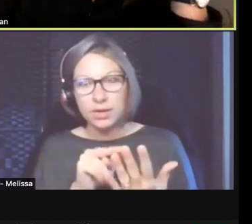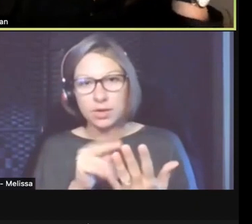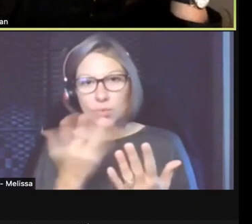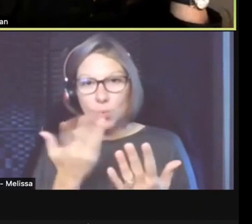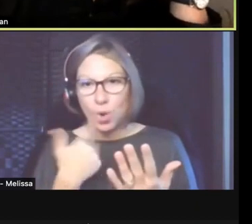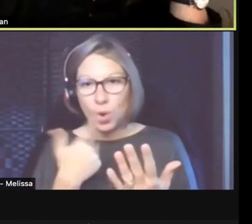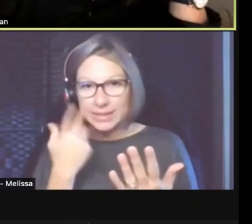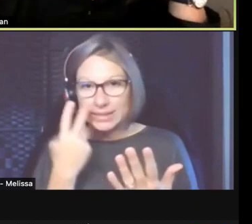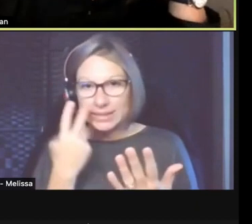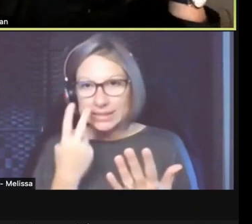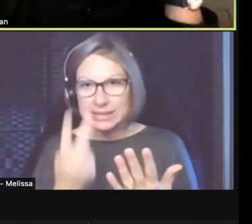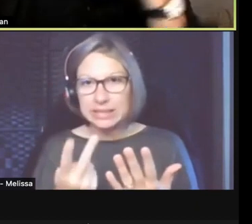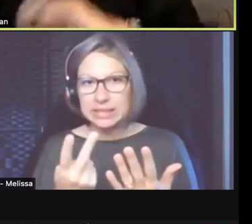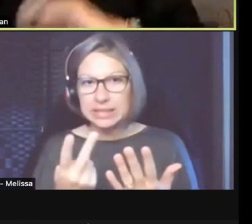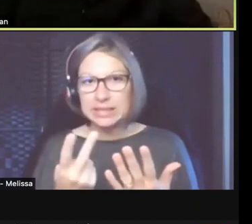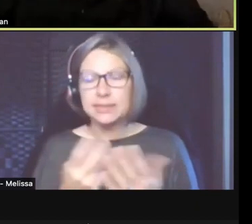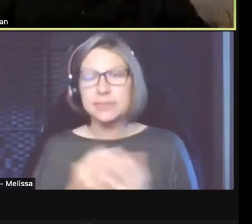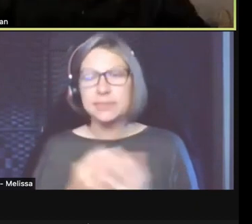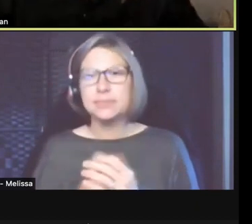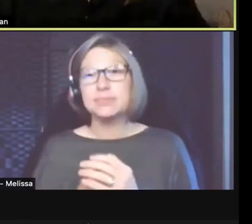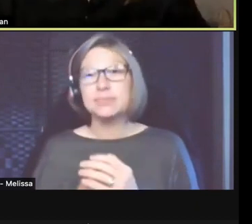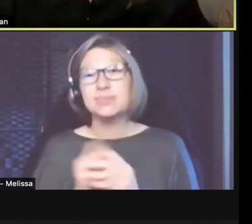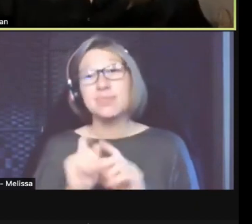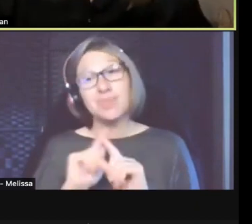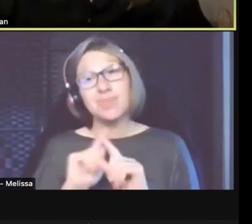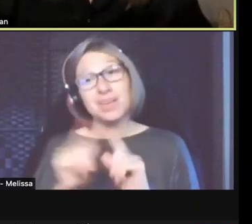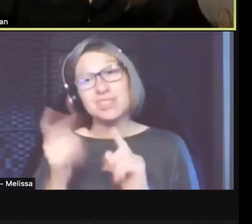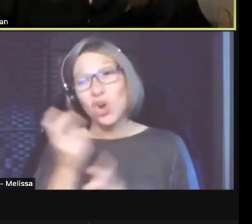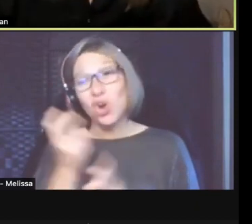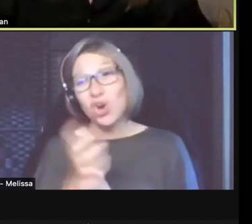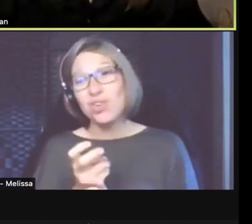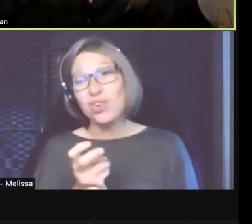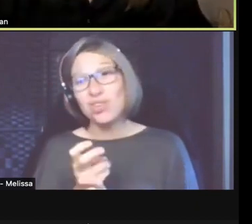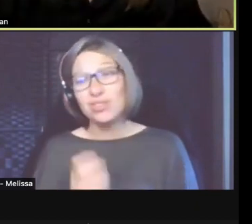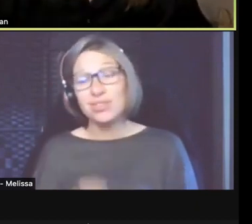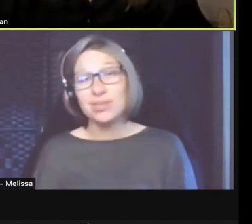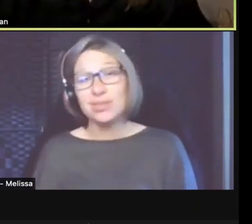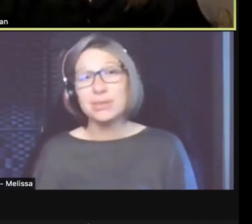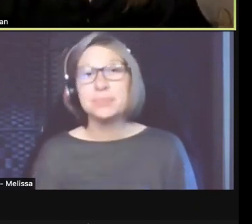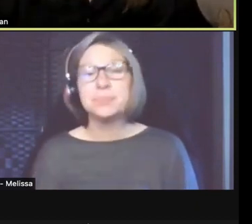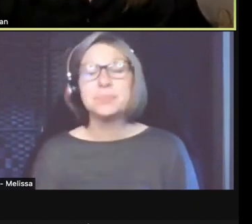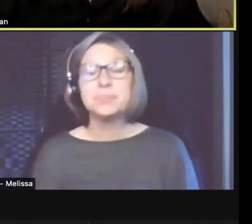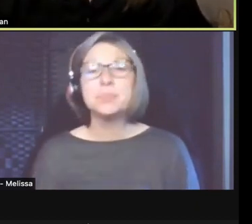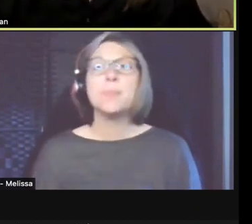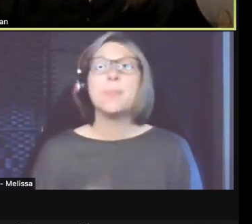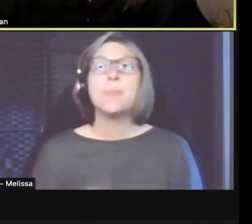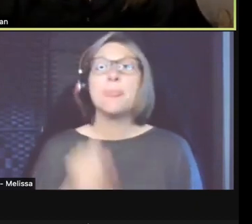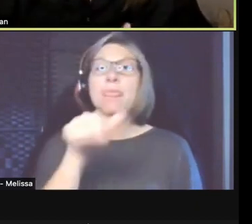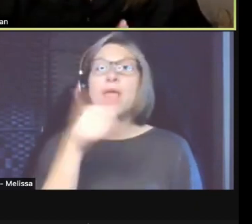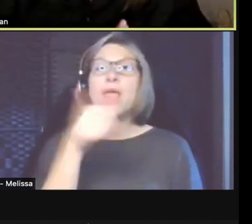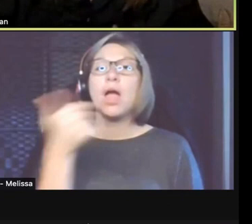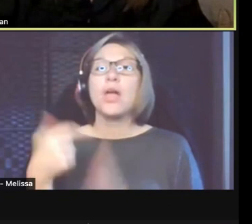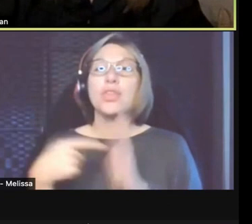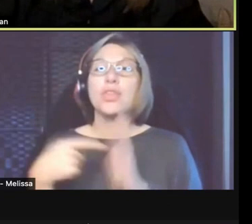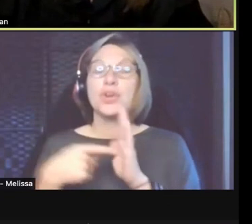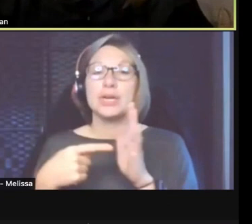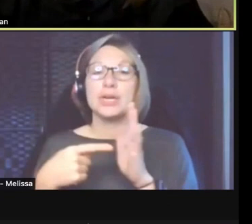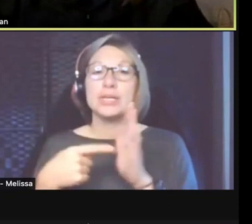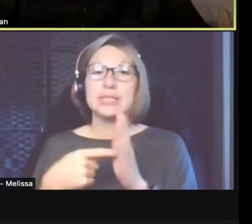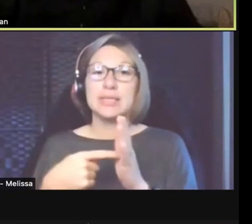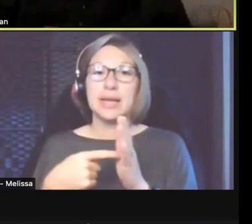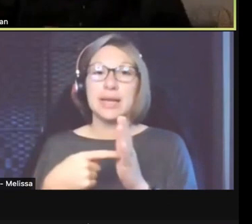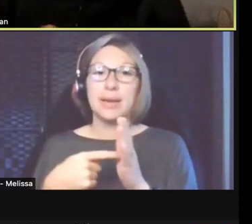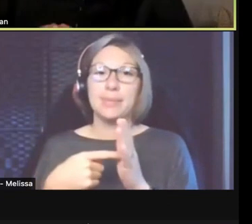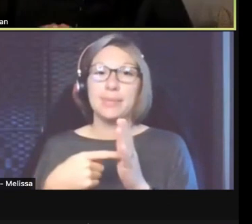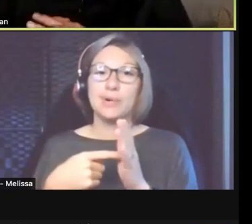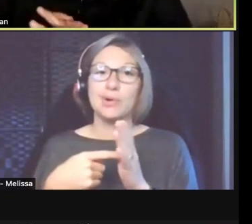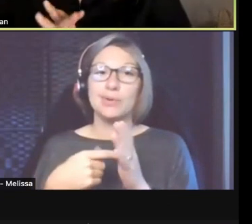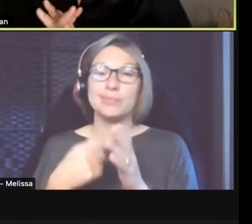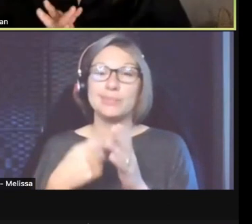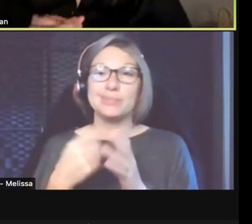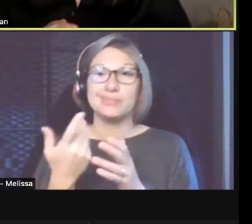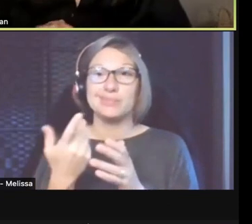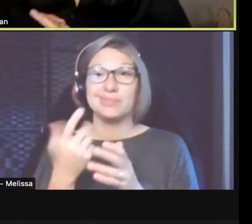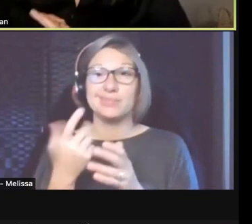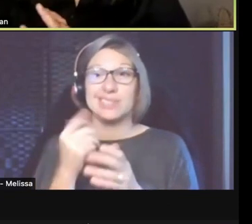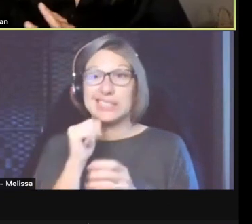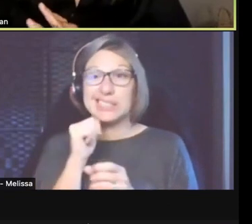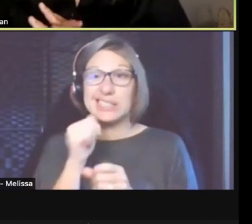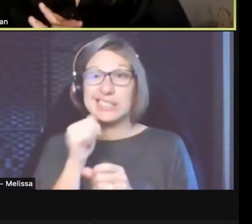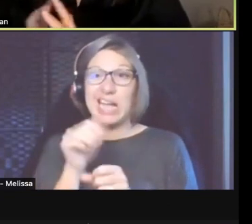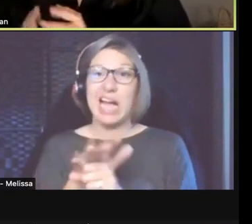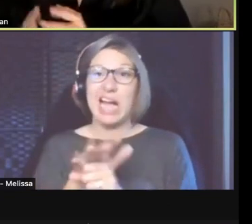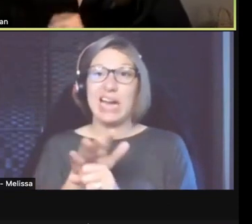But it's hard. This is another example of a lack of a mediated experience. So this is